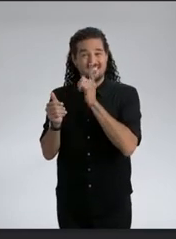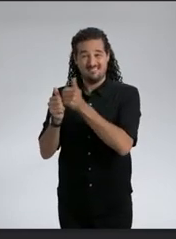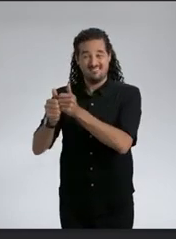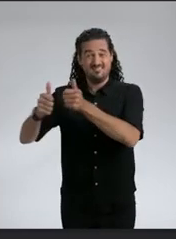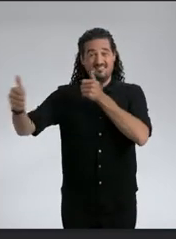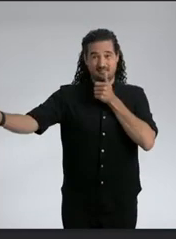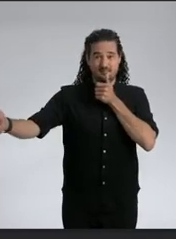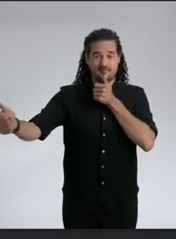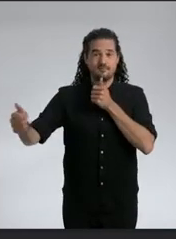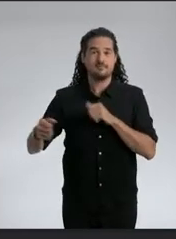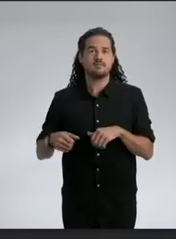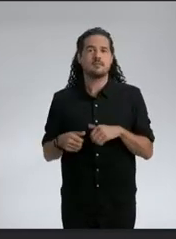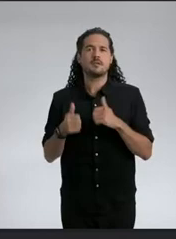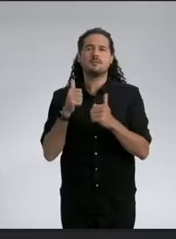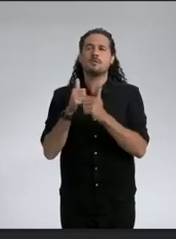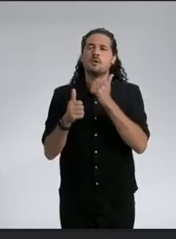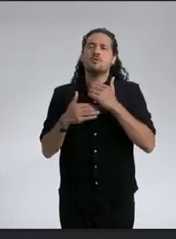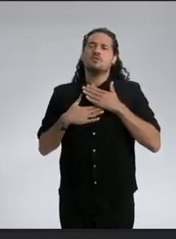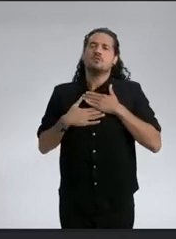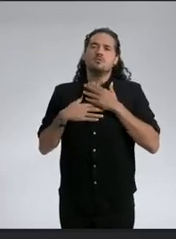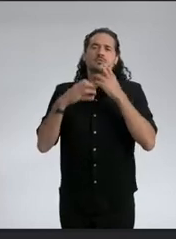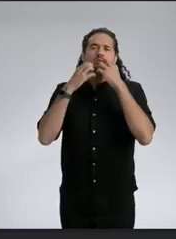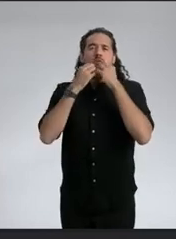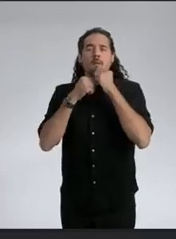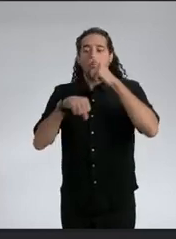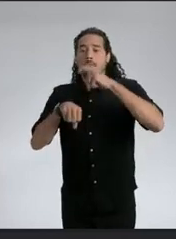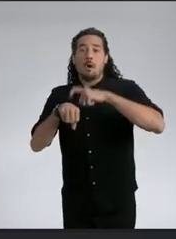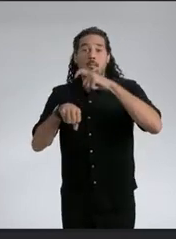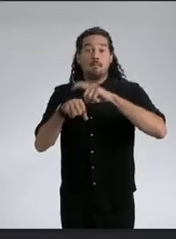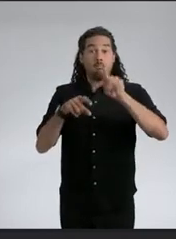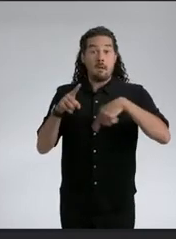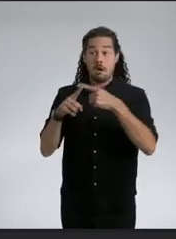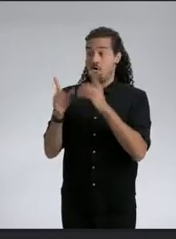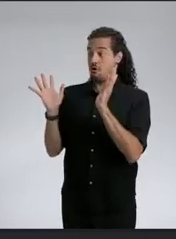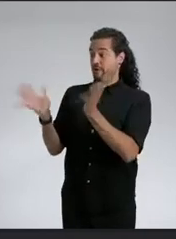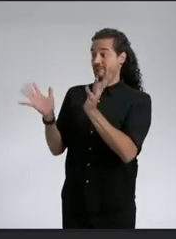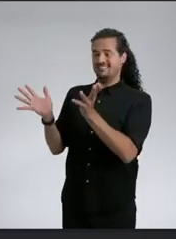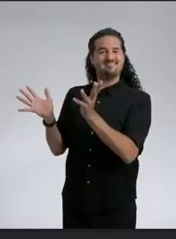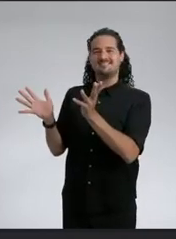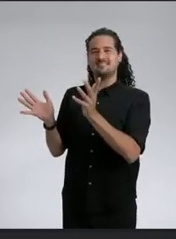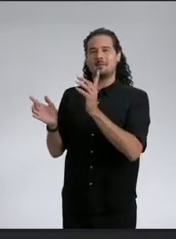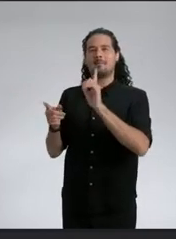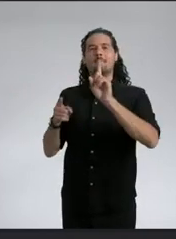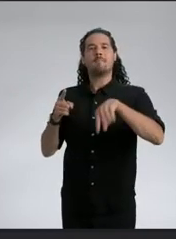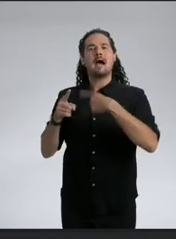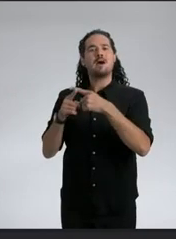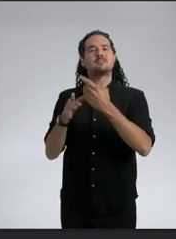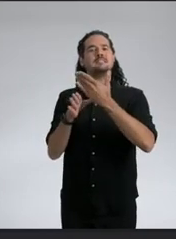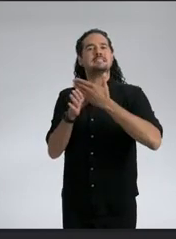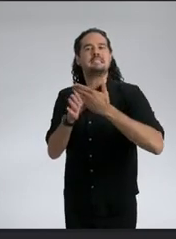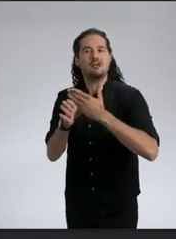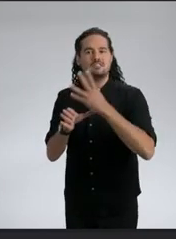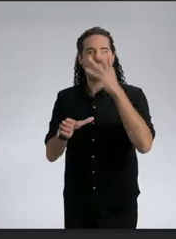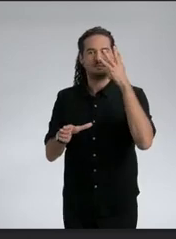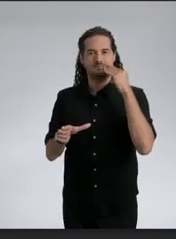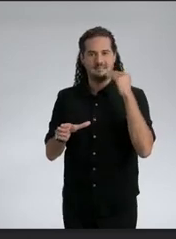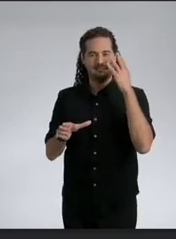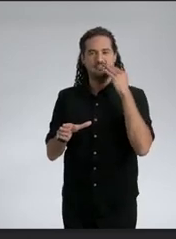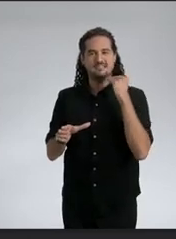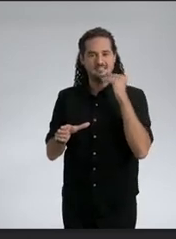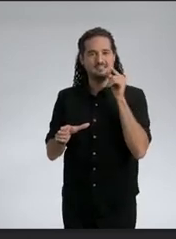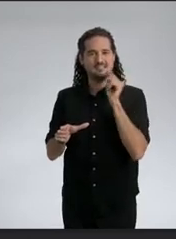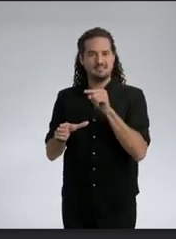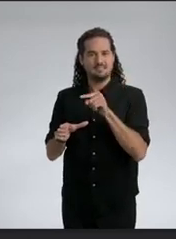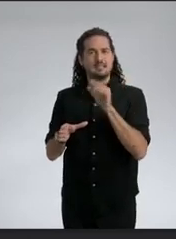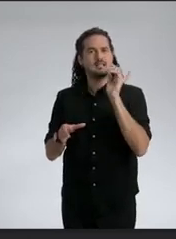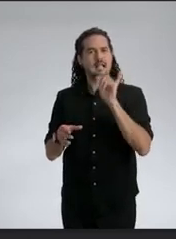moments people have together are about more than just sharing a conversation. They're about sharing experiences. So to foster that sense of